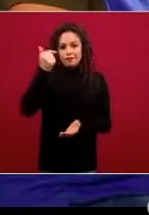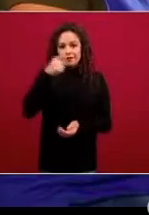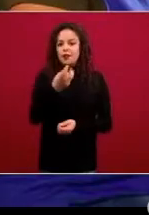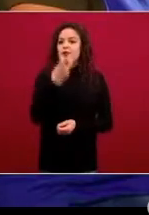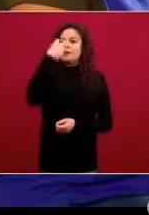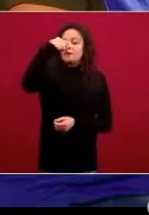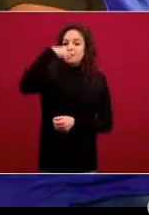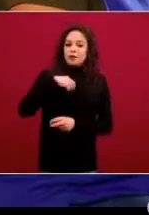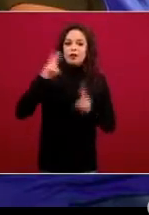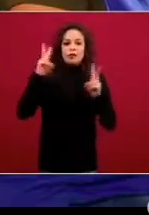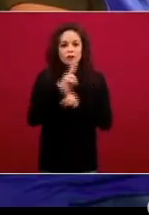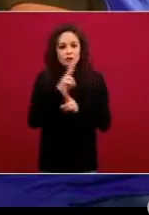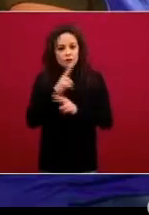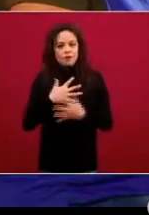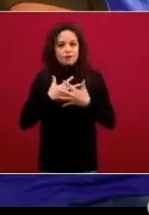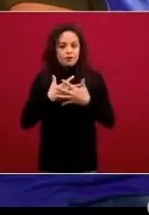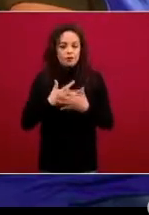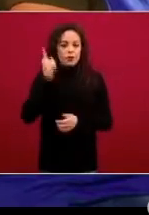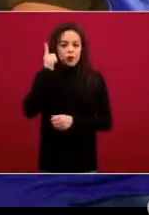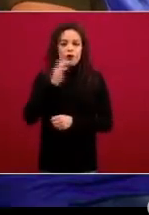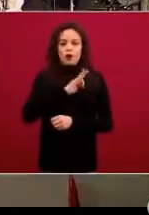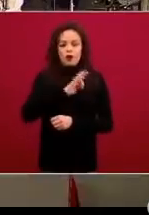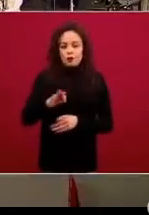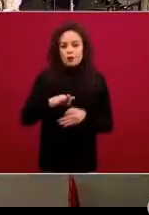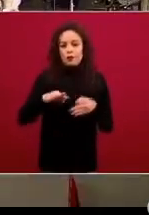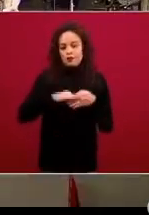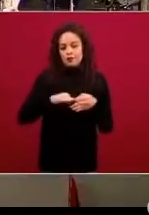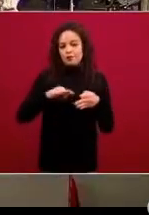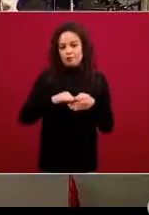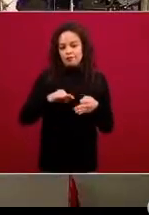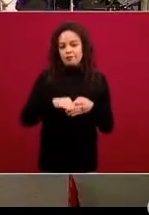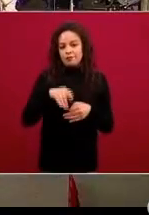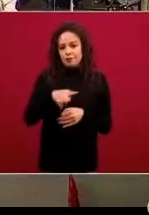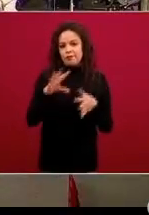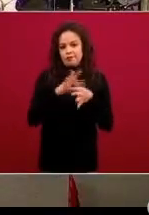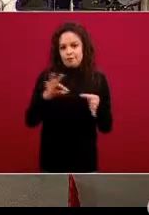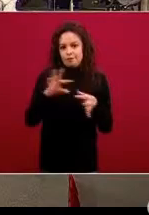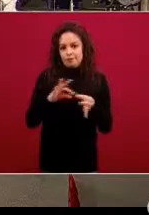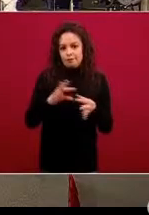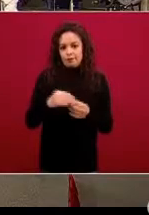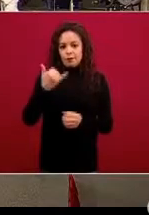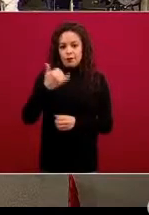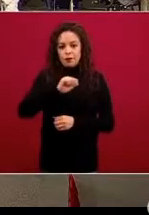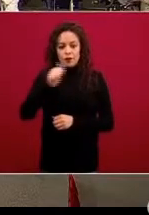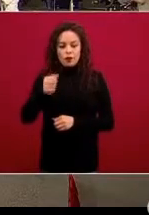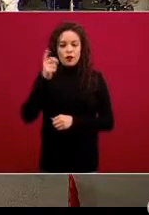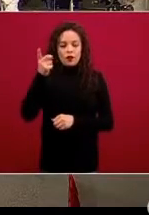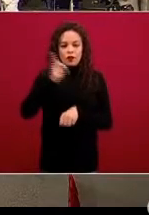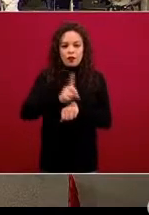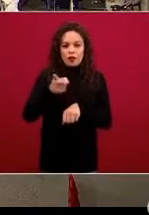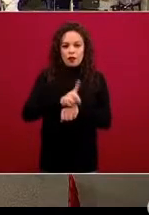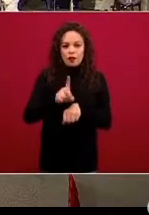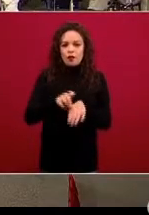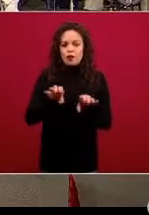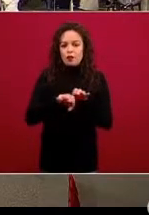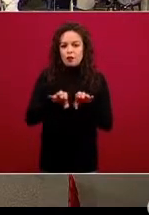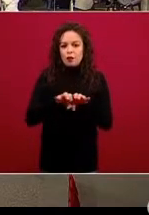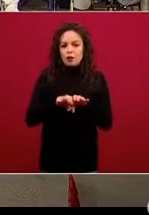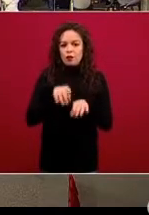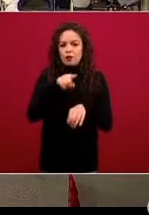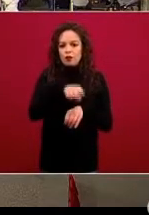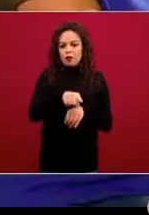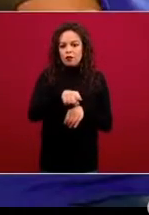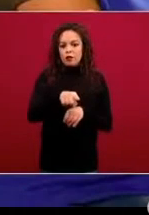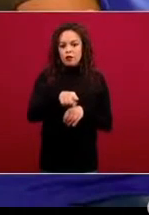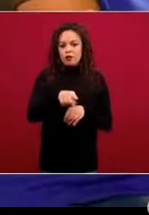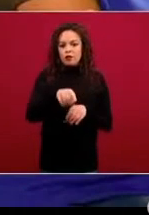And then the other is to tell us how are the patients distributed within the hospitals, whether